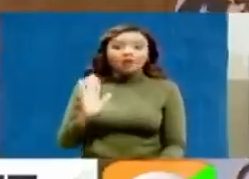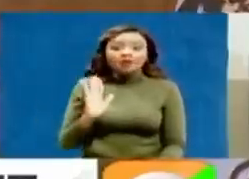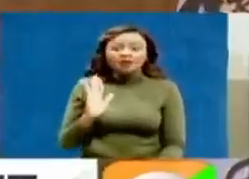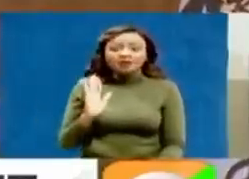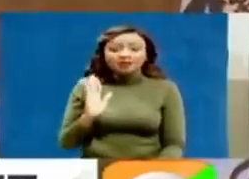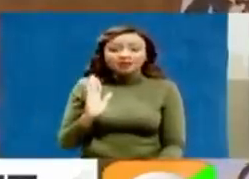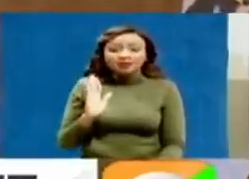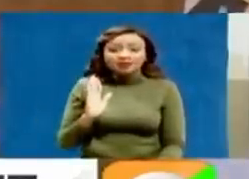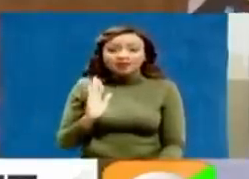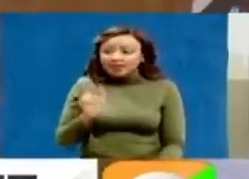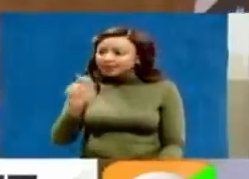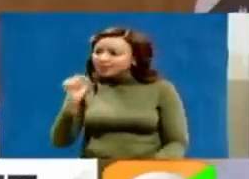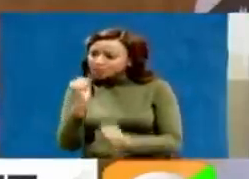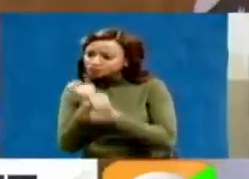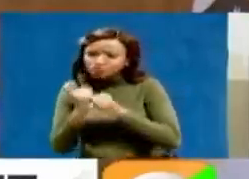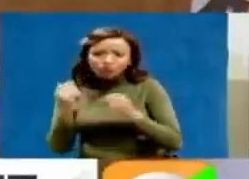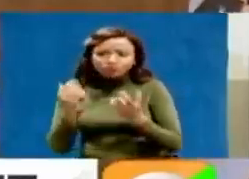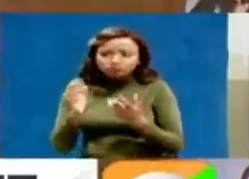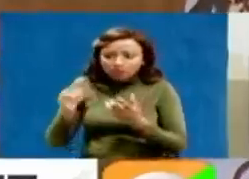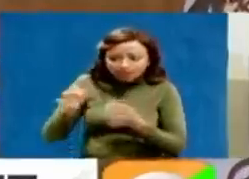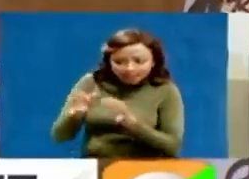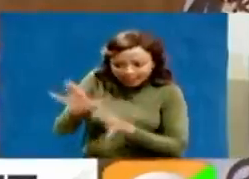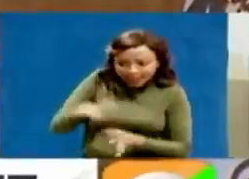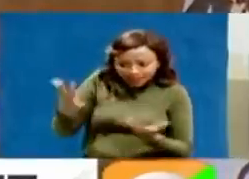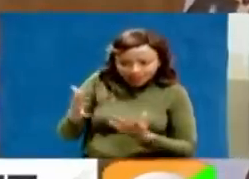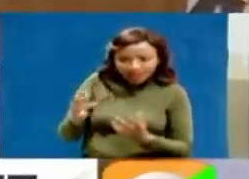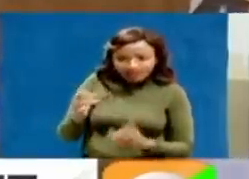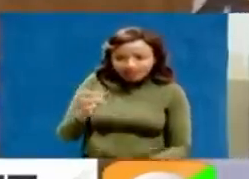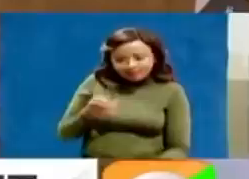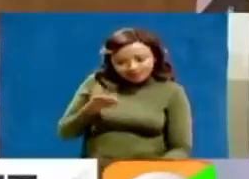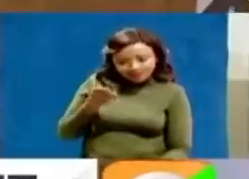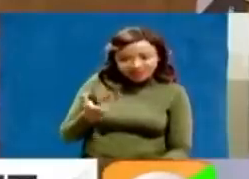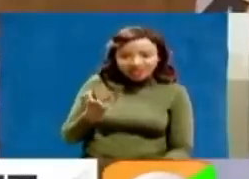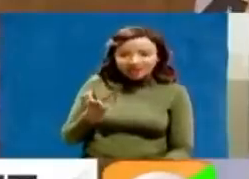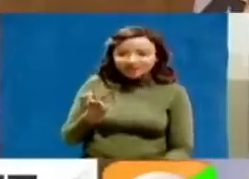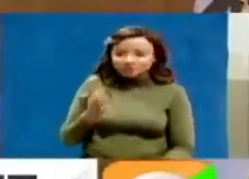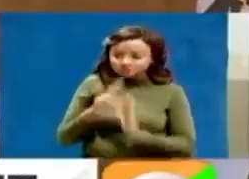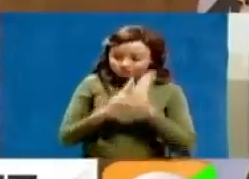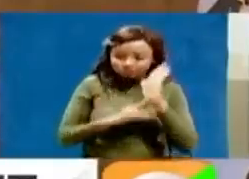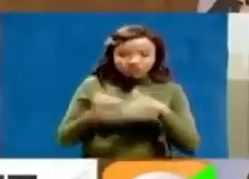in whose areas of jurisdiction there is a breach of the said guidelines.